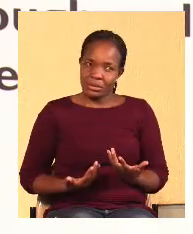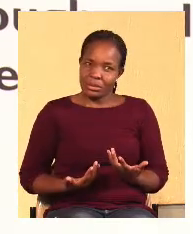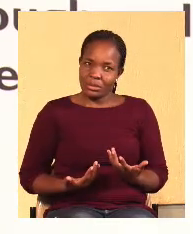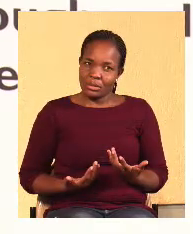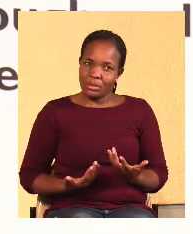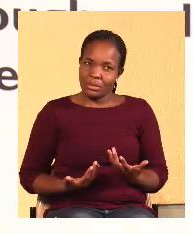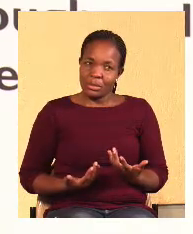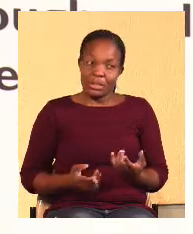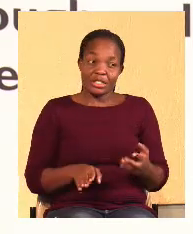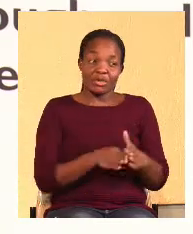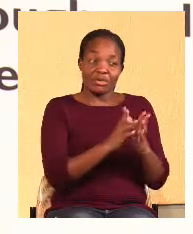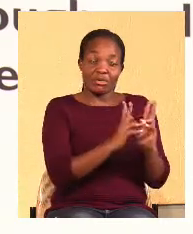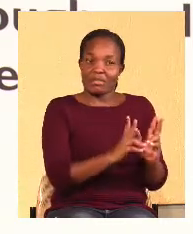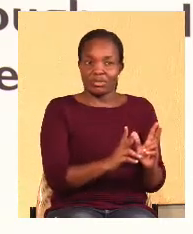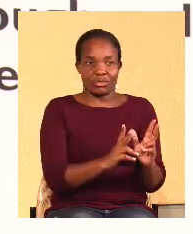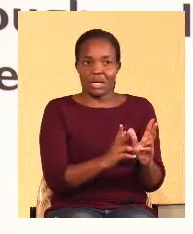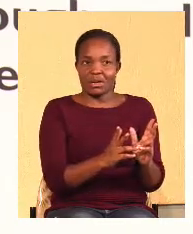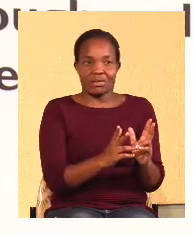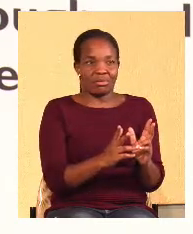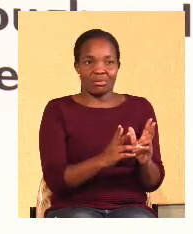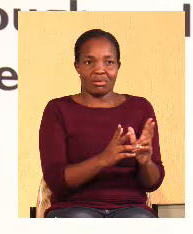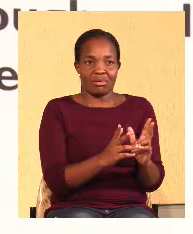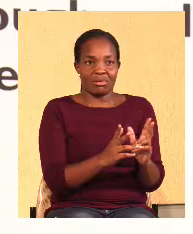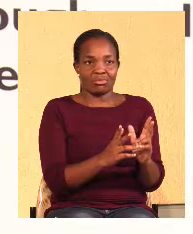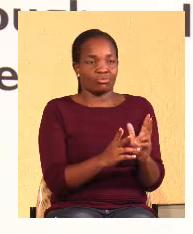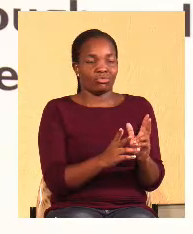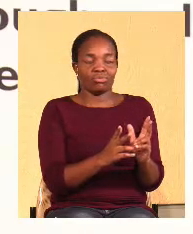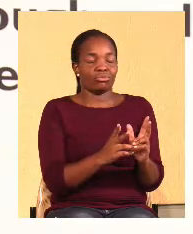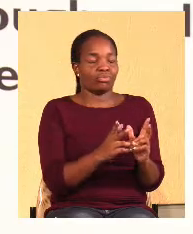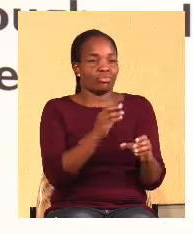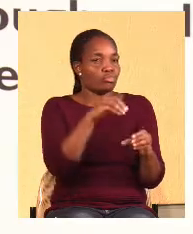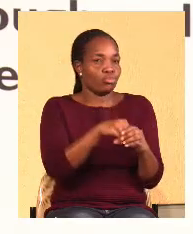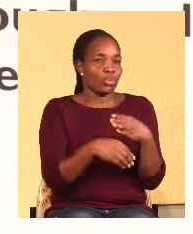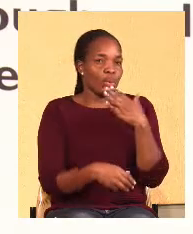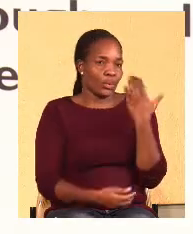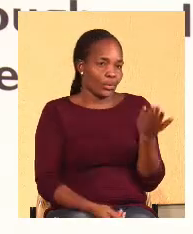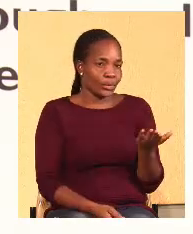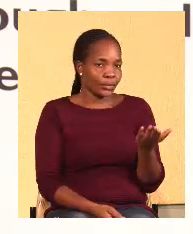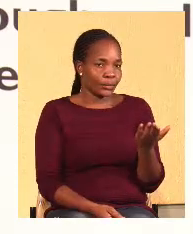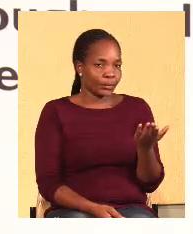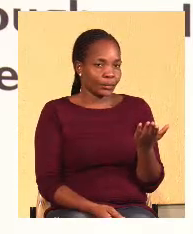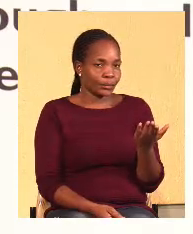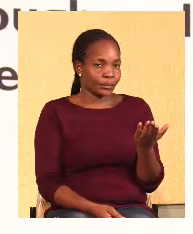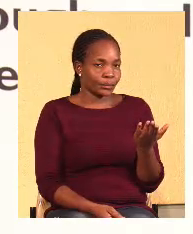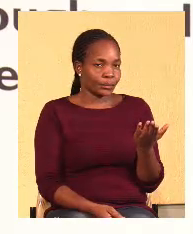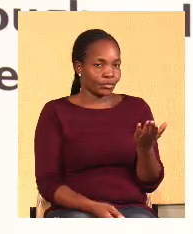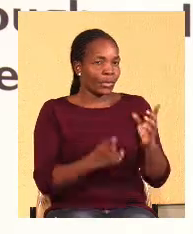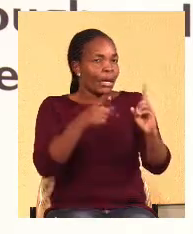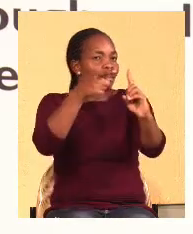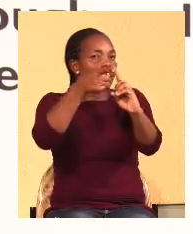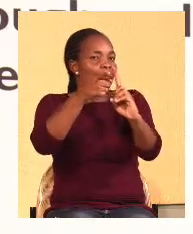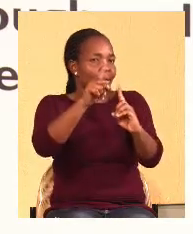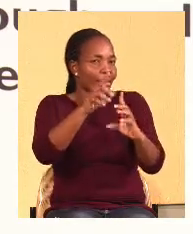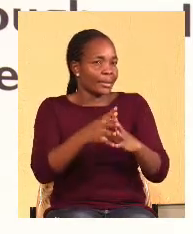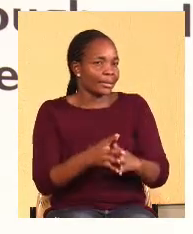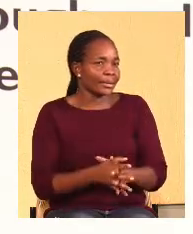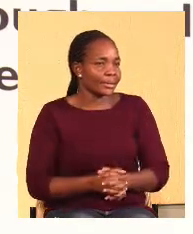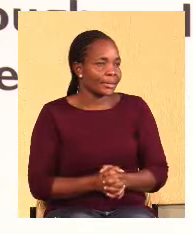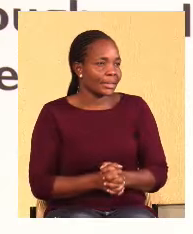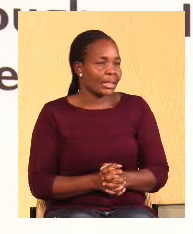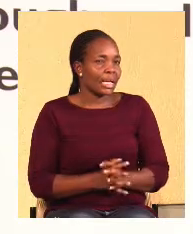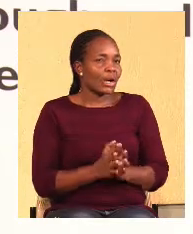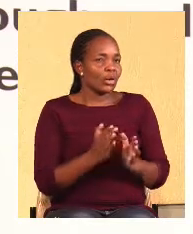vulnerable to address their concerns? And I think that those are the details that they're working on. The idea and the intention really is to make sure that